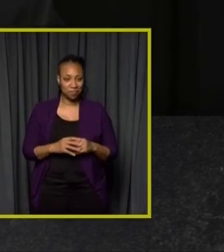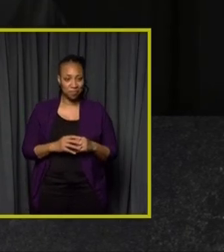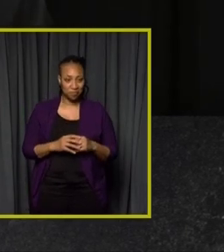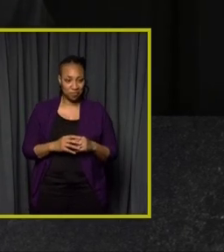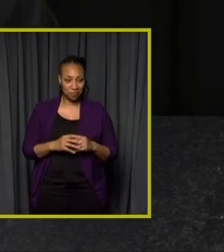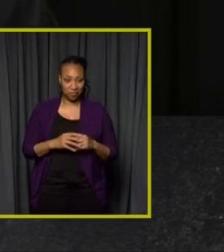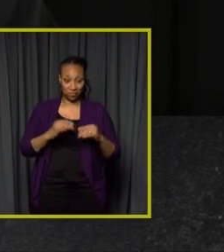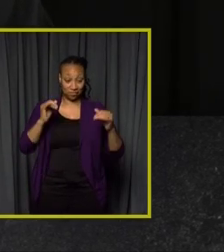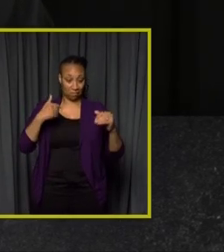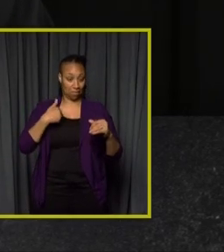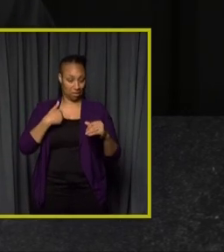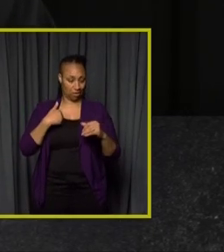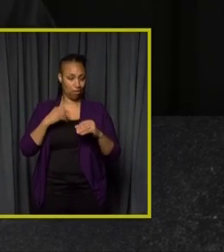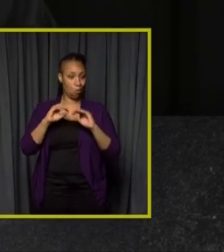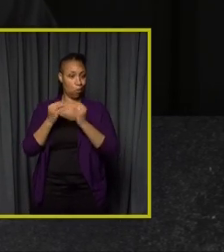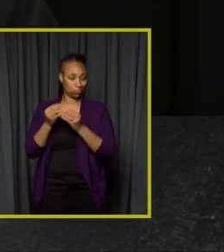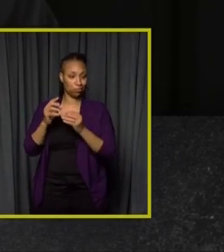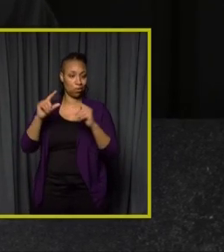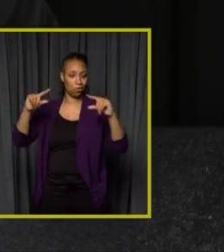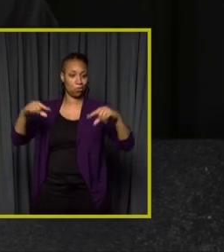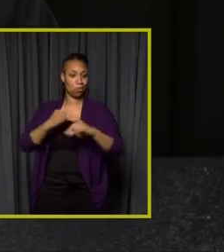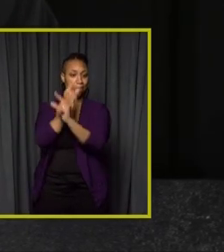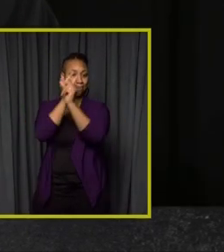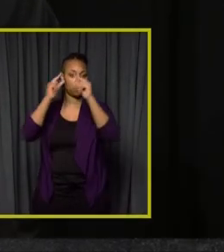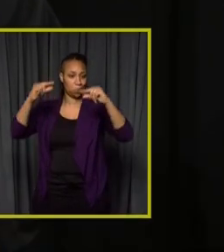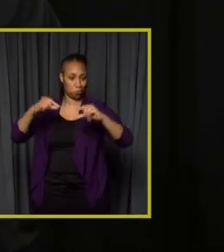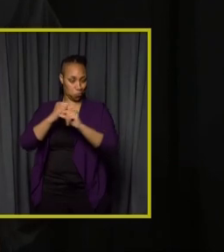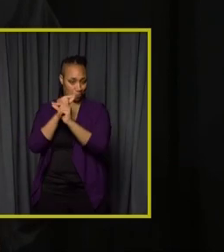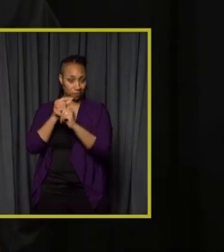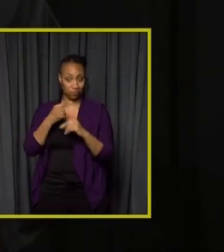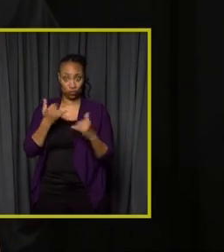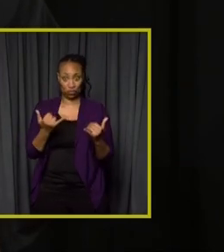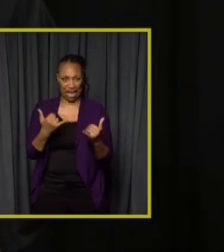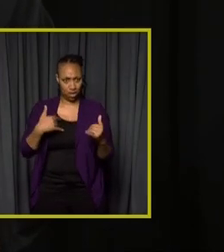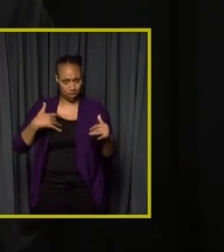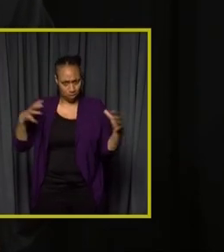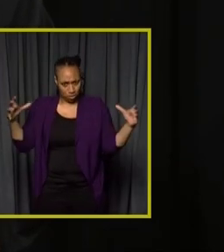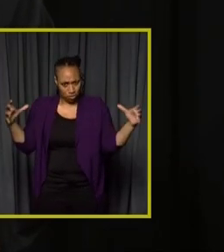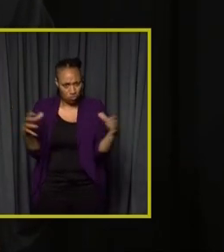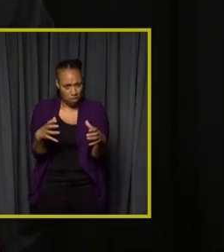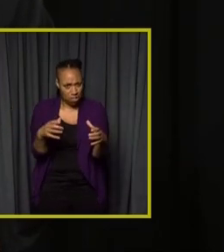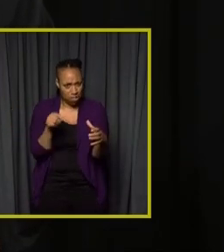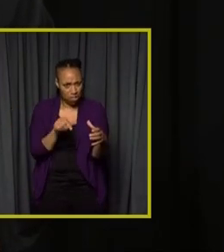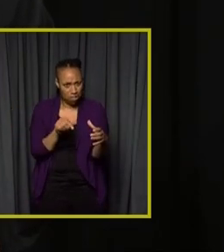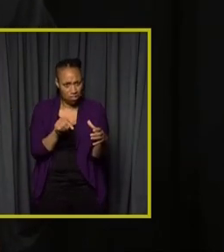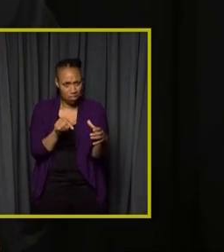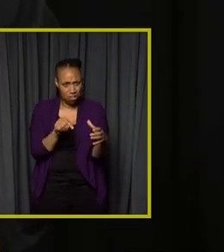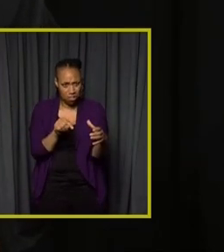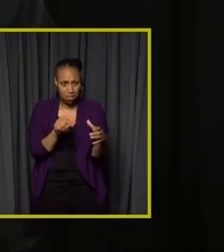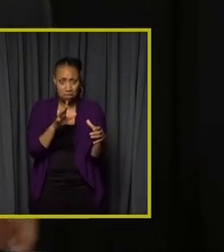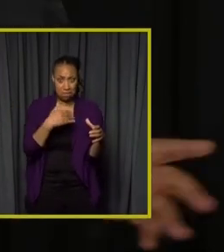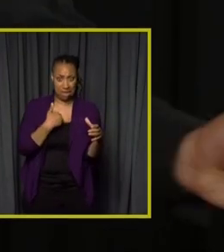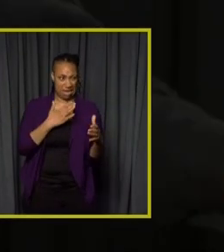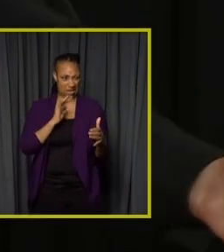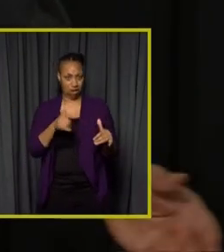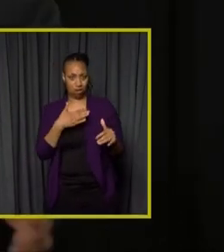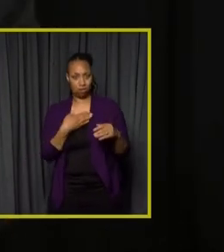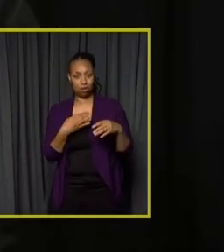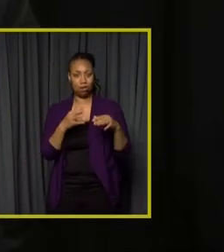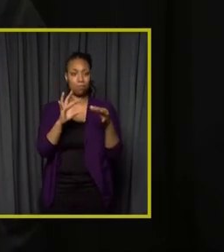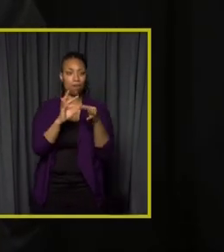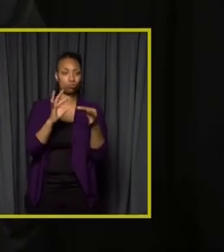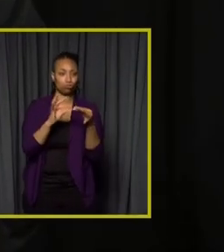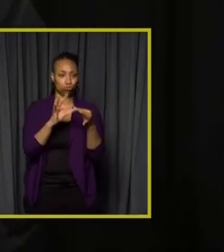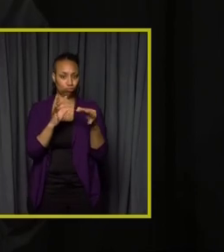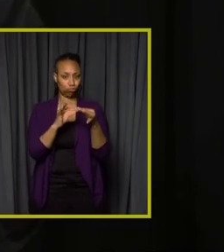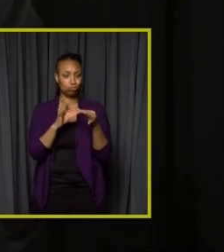words are going to come at the end when I try to sound a call to action after you have heard the voices of what Dr.